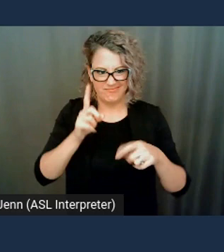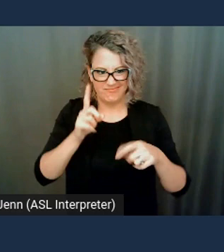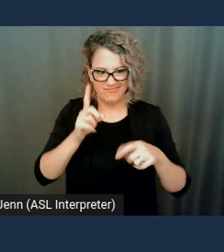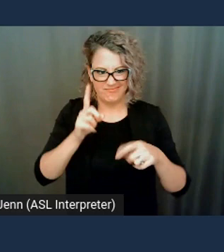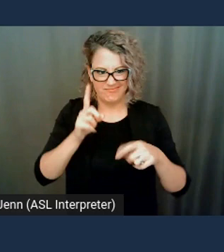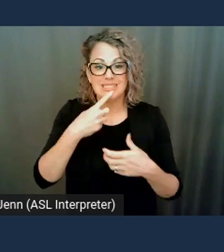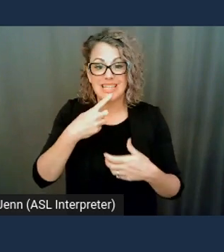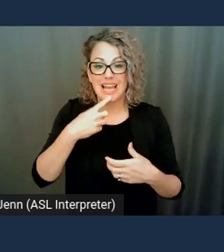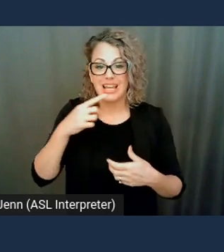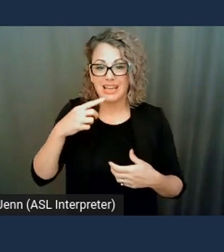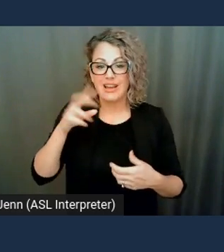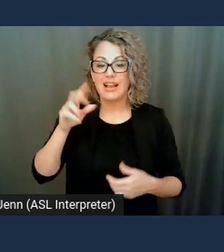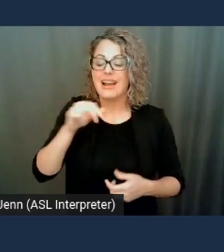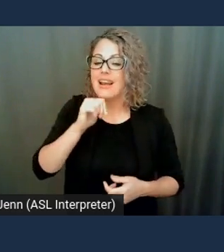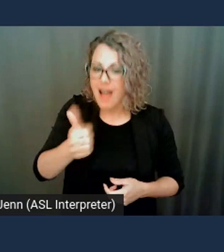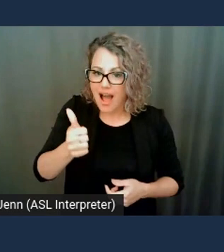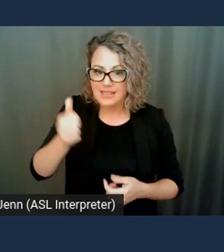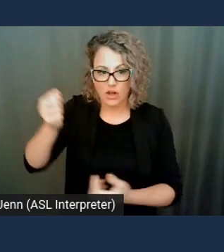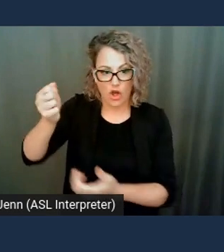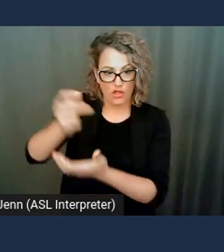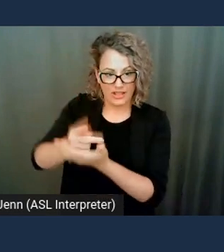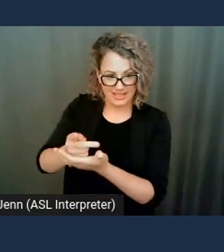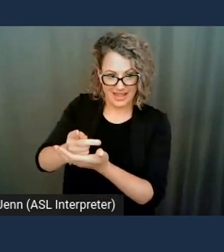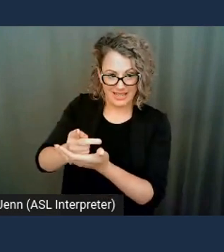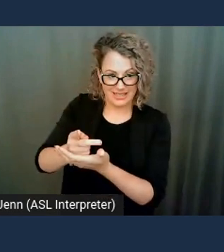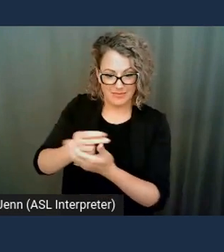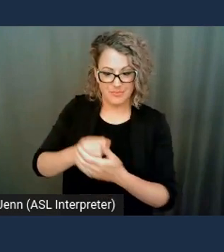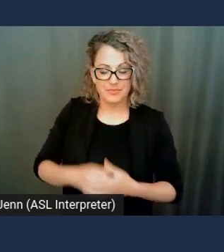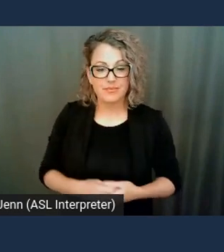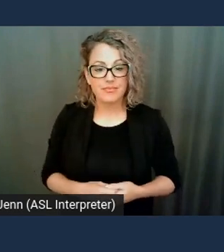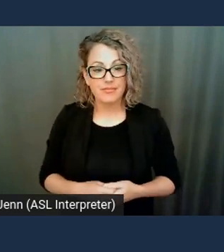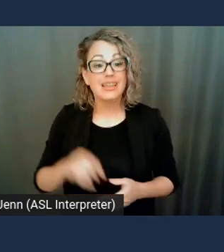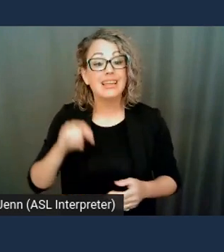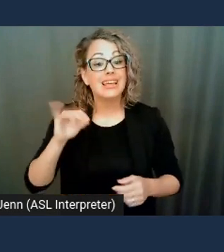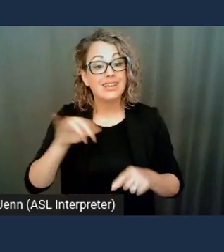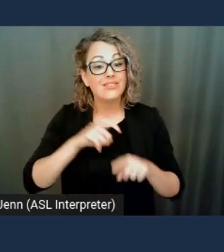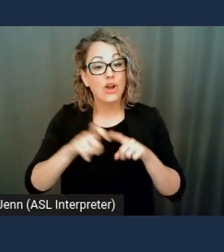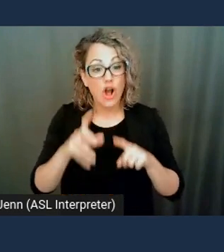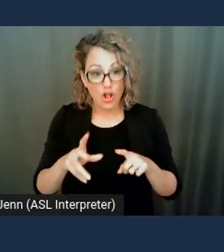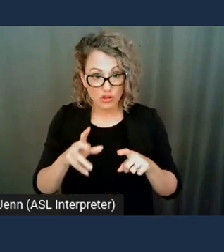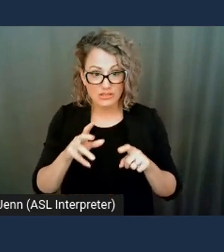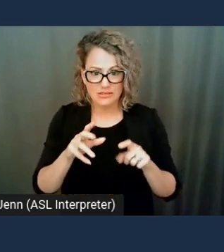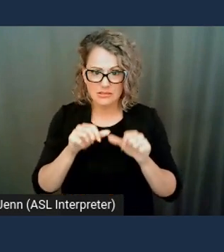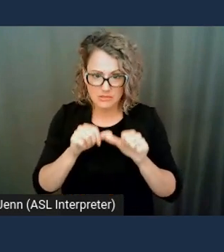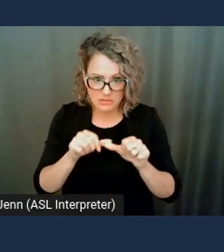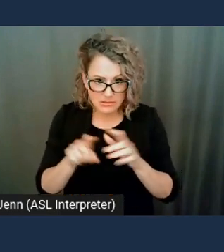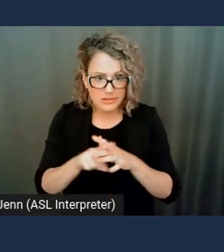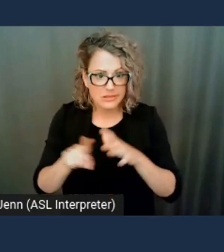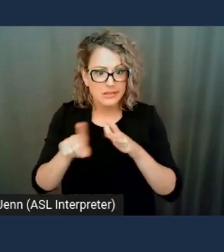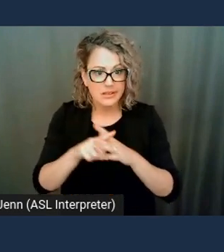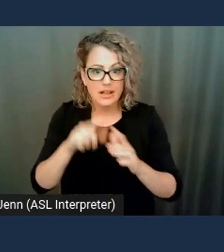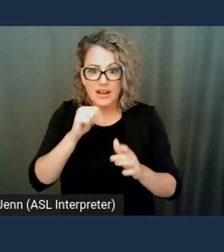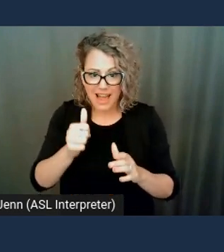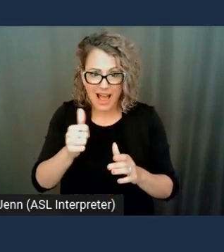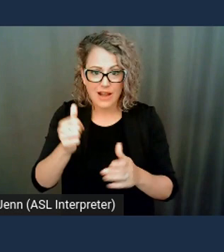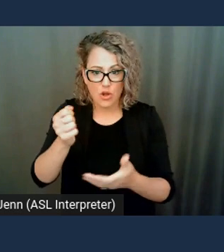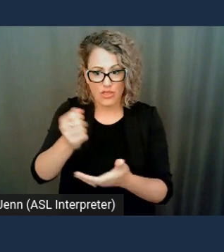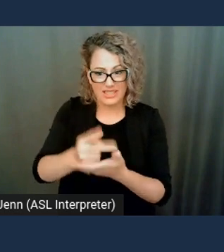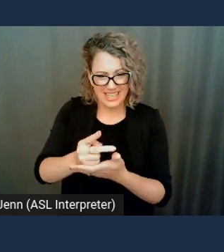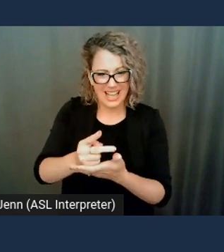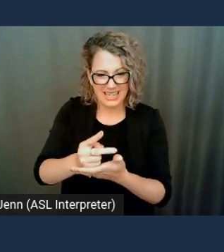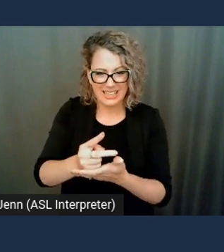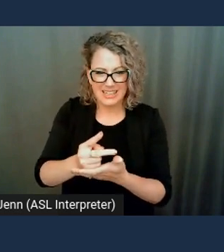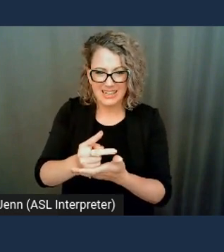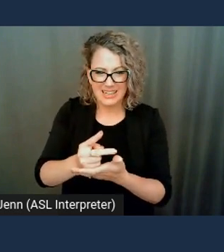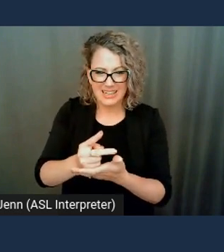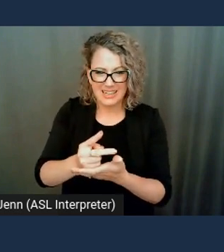authenticated. If the caller is constantly getting not authenticated, perhaps it's time to re-enroll.